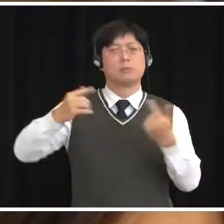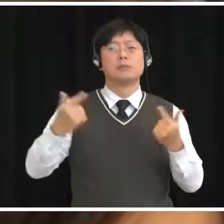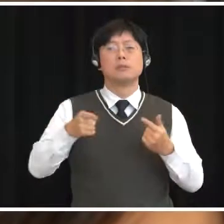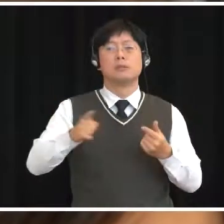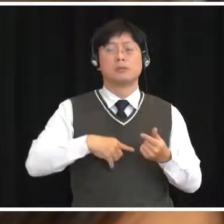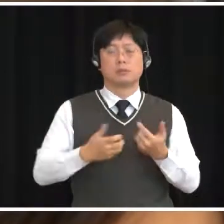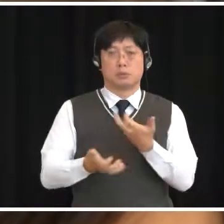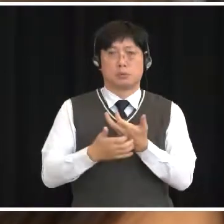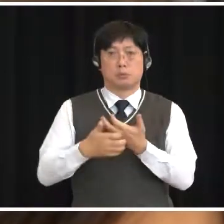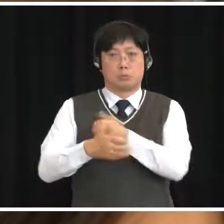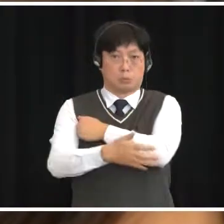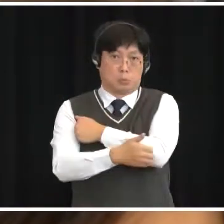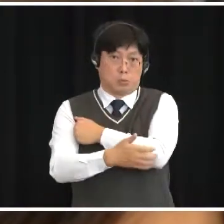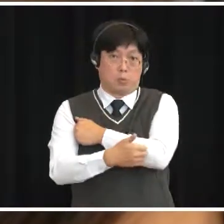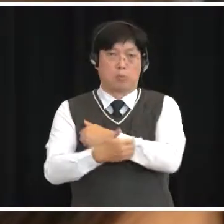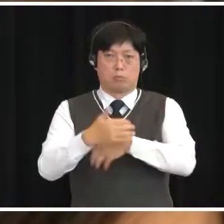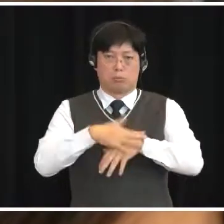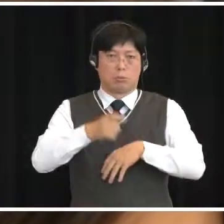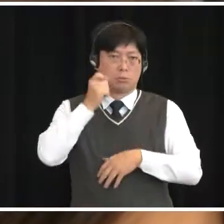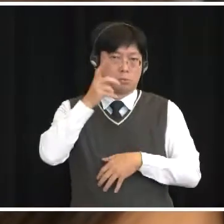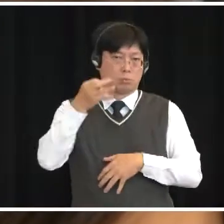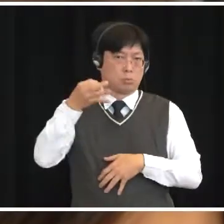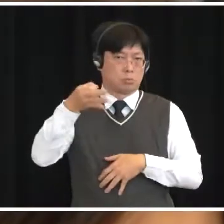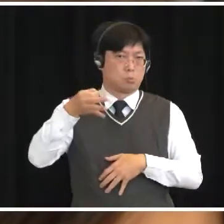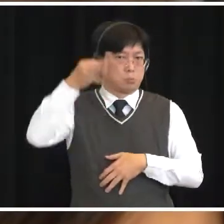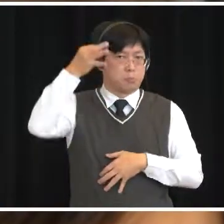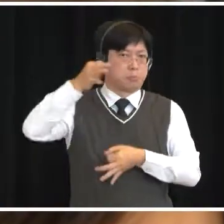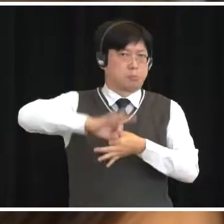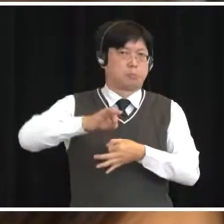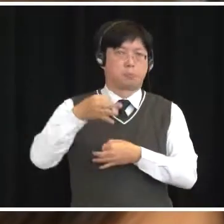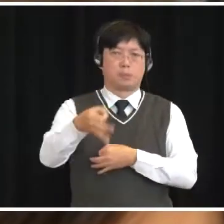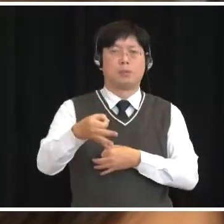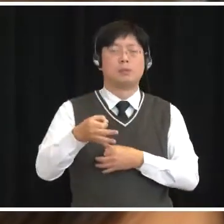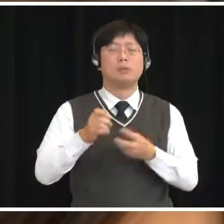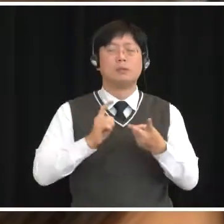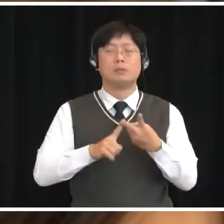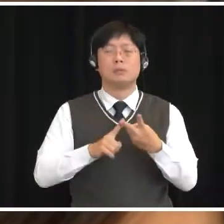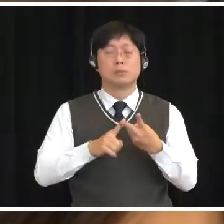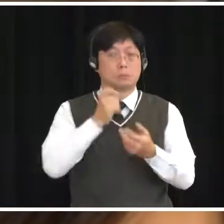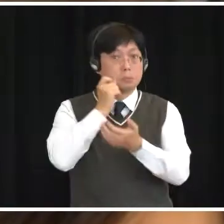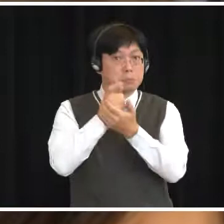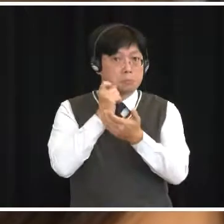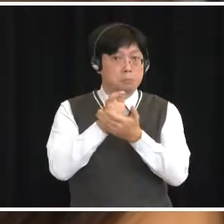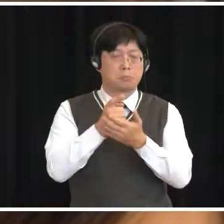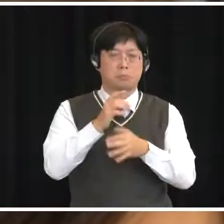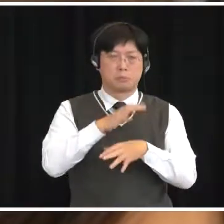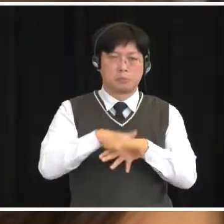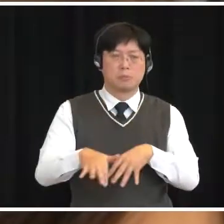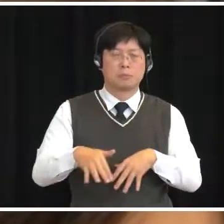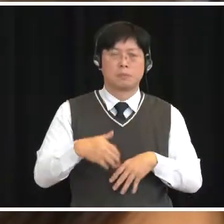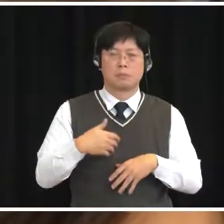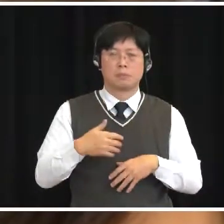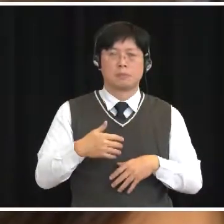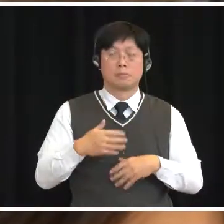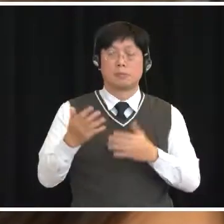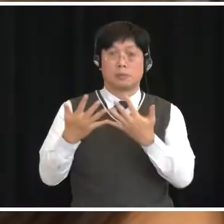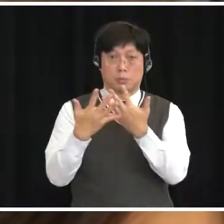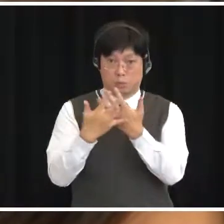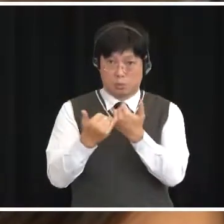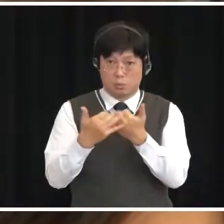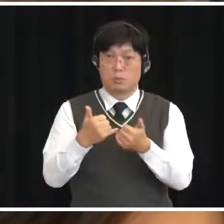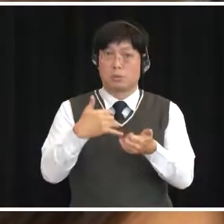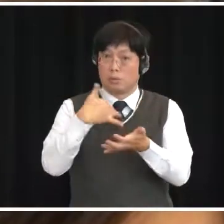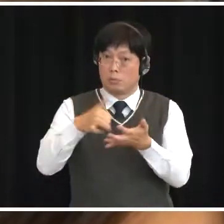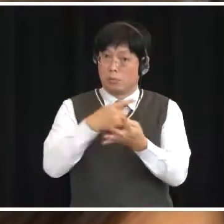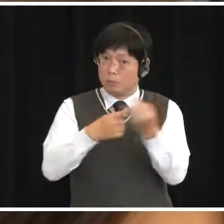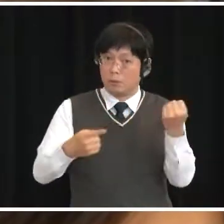higher. Therefore, the ministry will offer higher salary to the kitchen